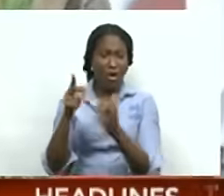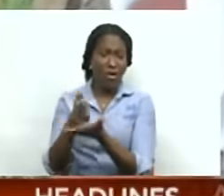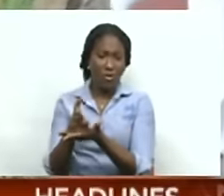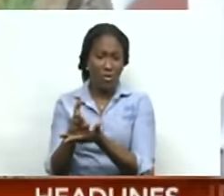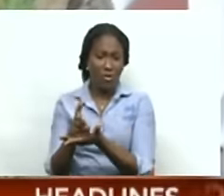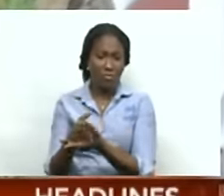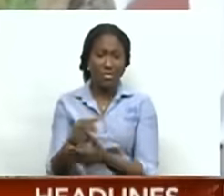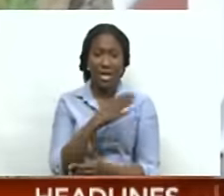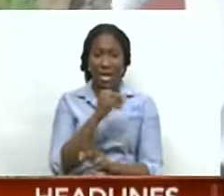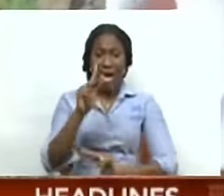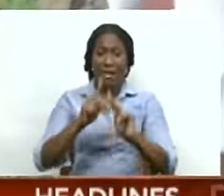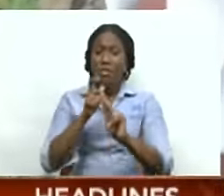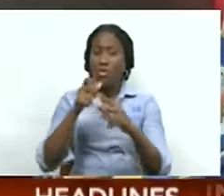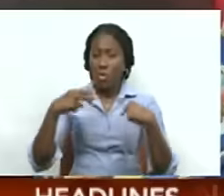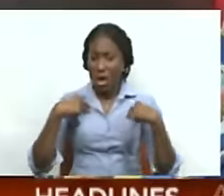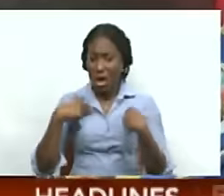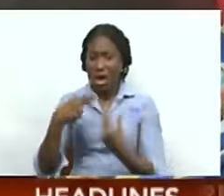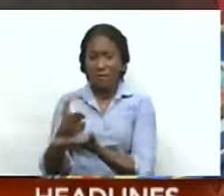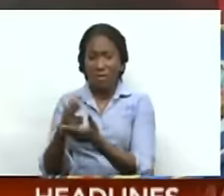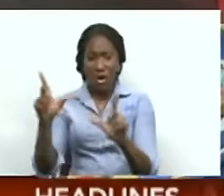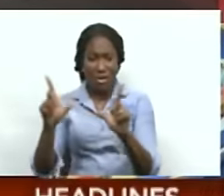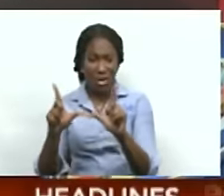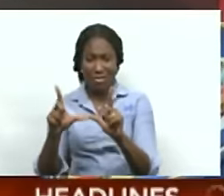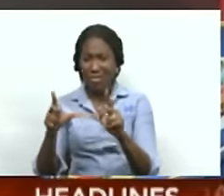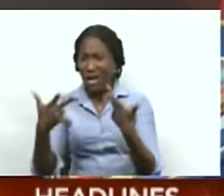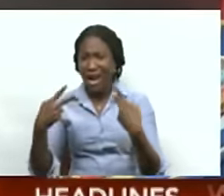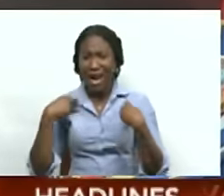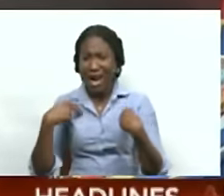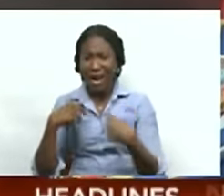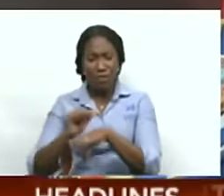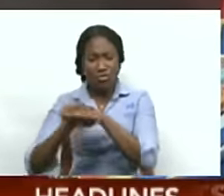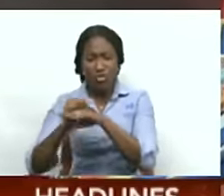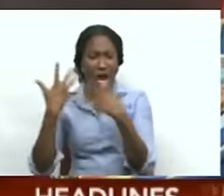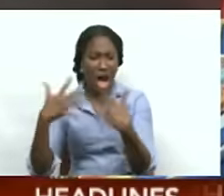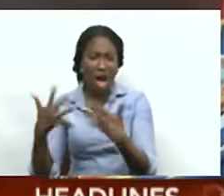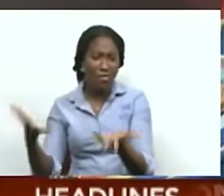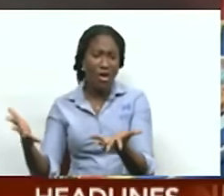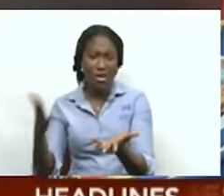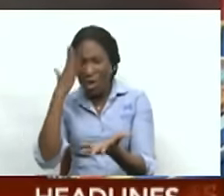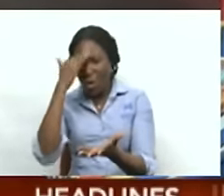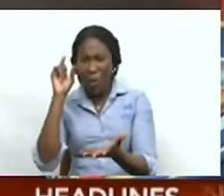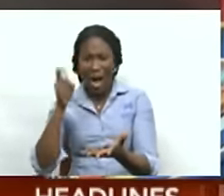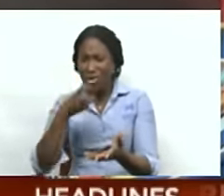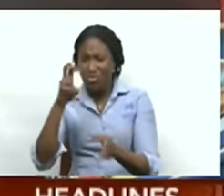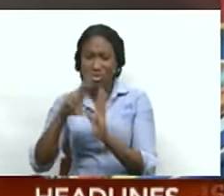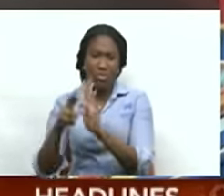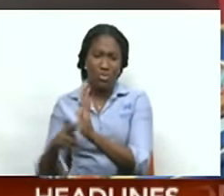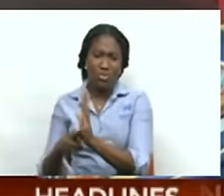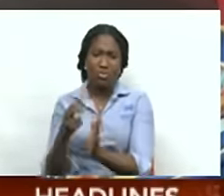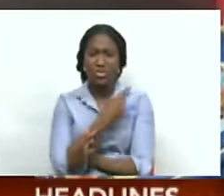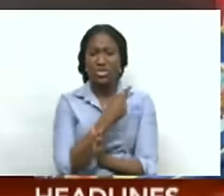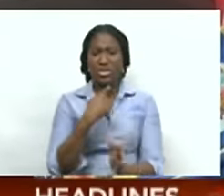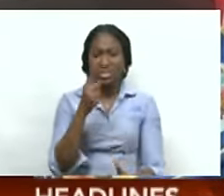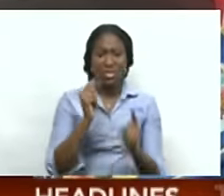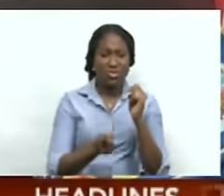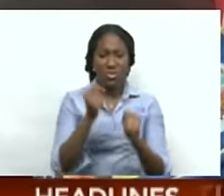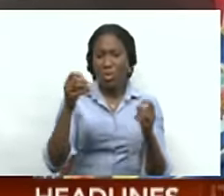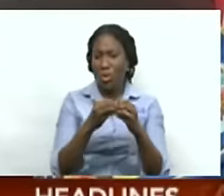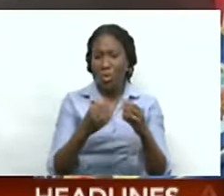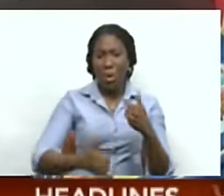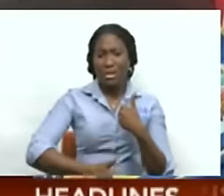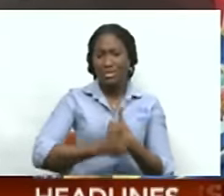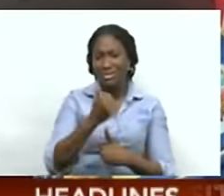trained? No, I don't. Why? Because this country getting more and more difficult and more unsafe.